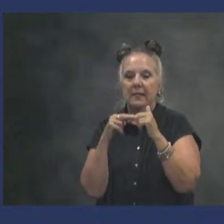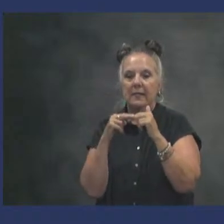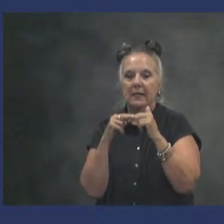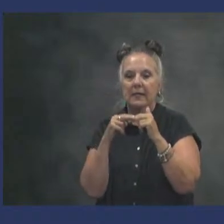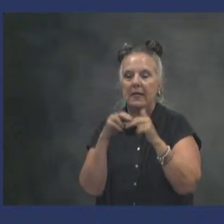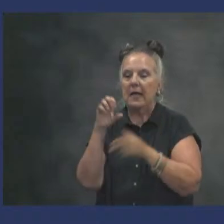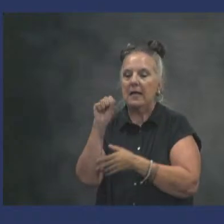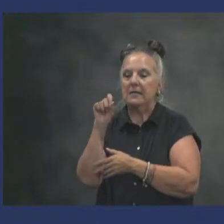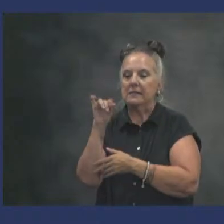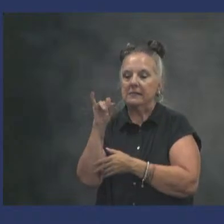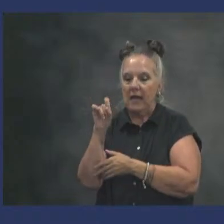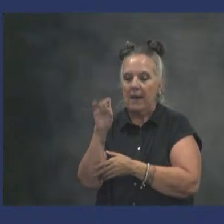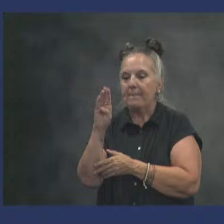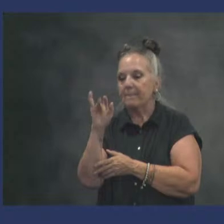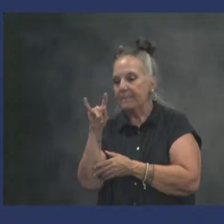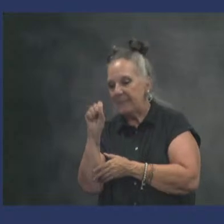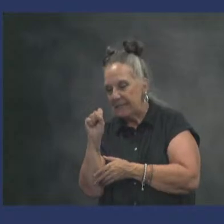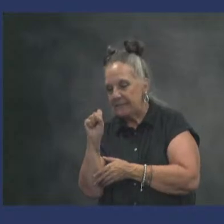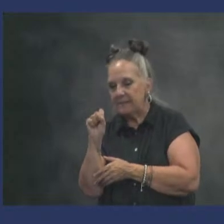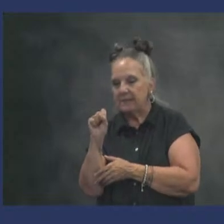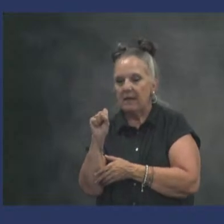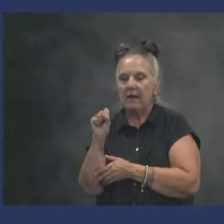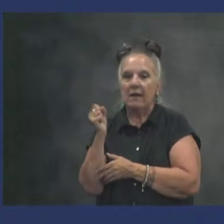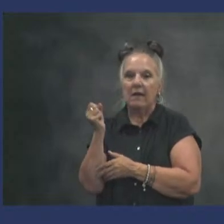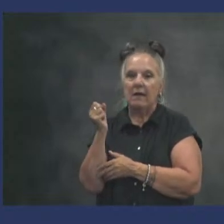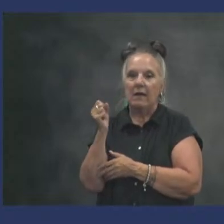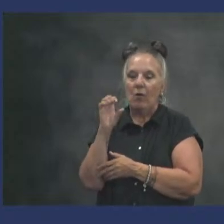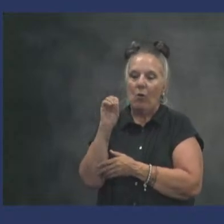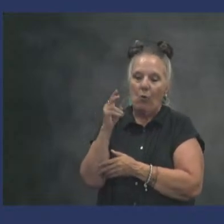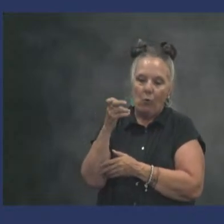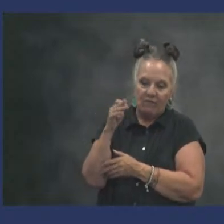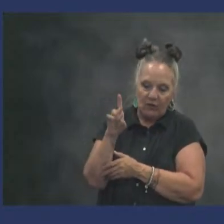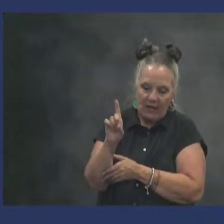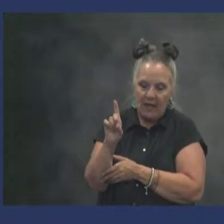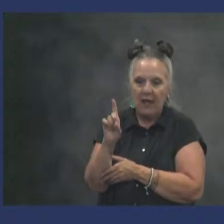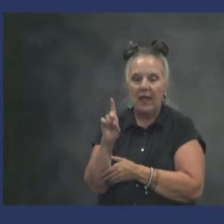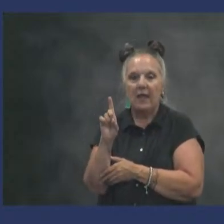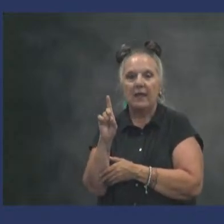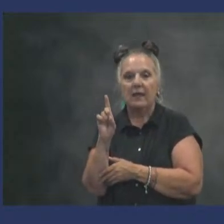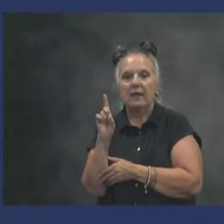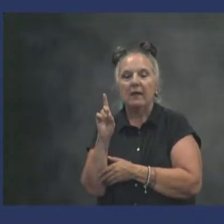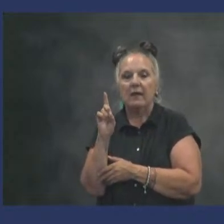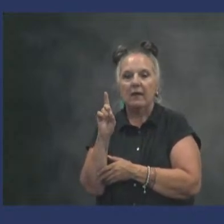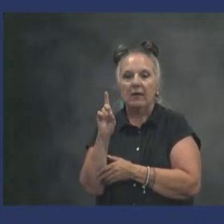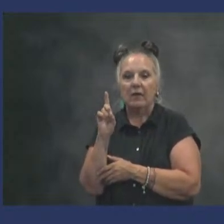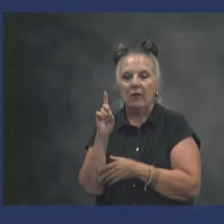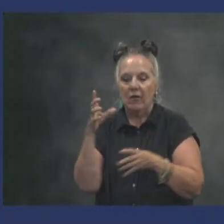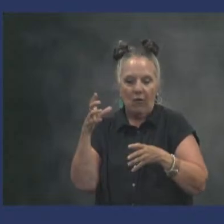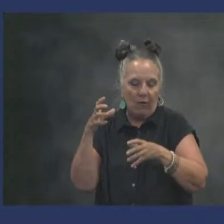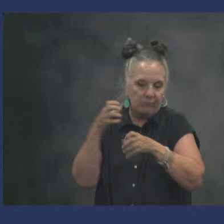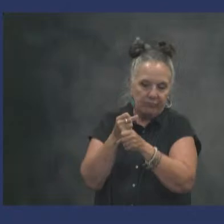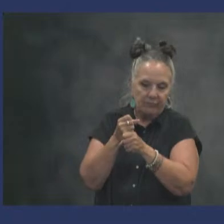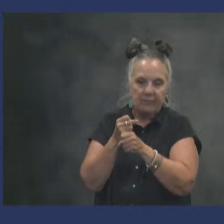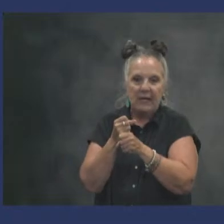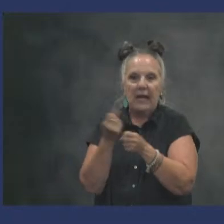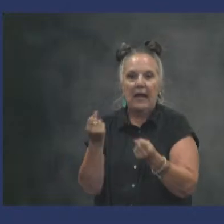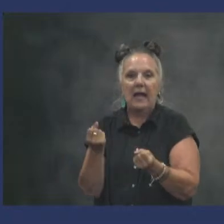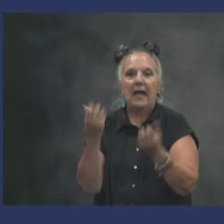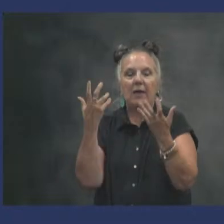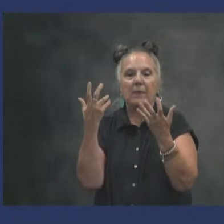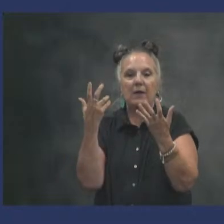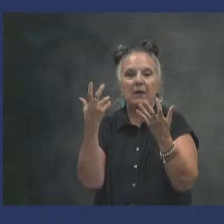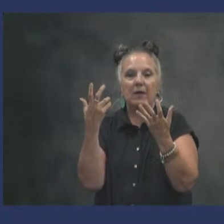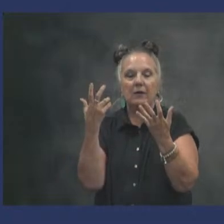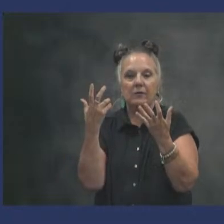site work trade bids with overhead profit bonding and contingency and escalation captured in that estimate. We're